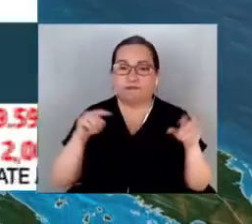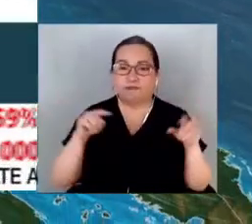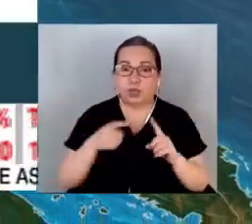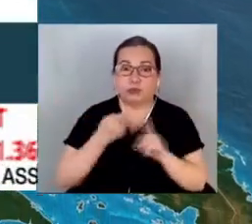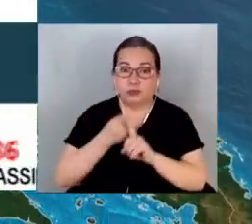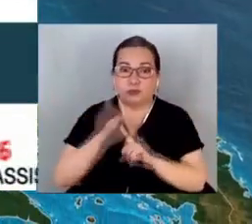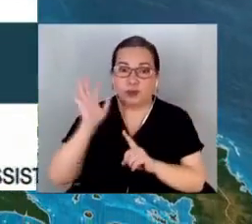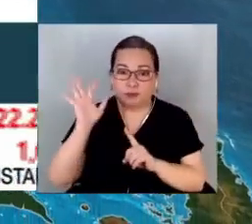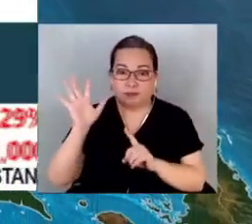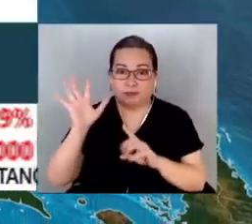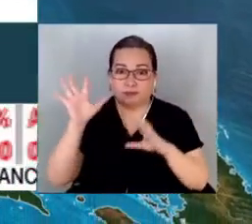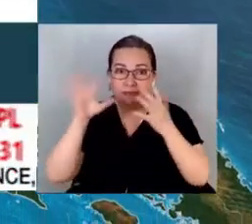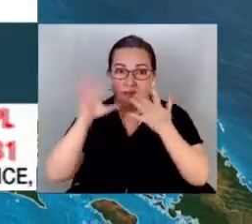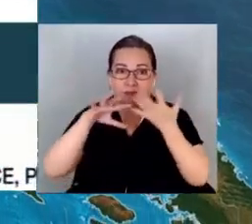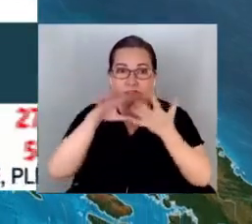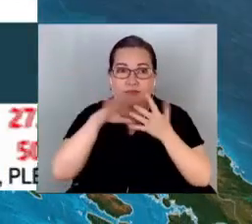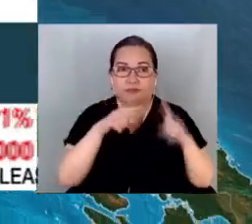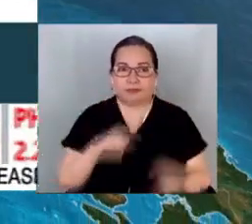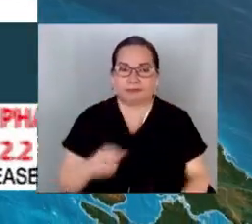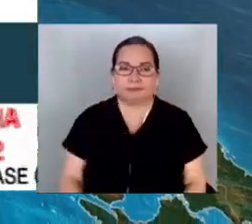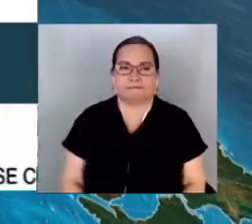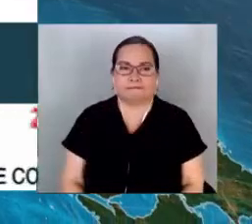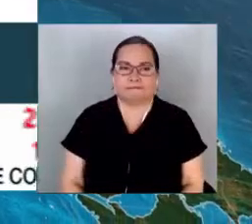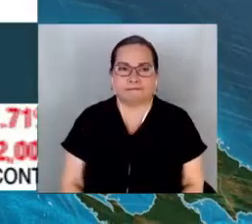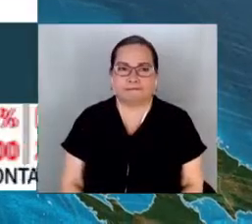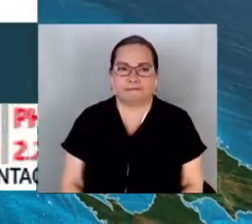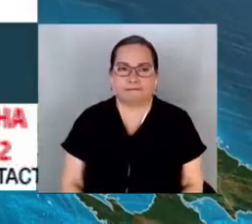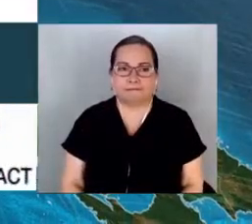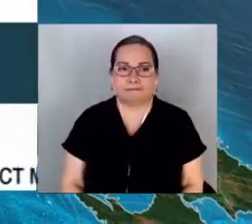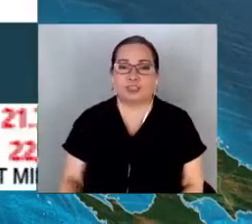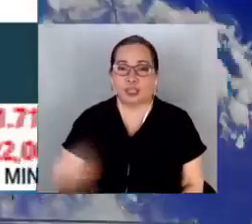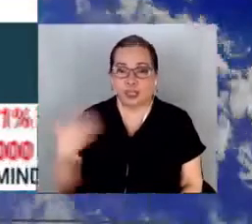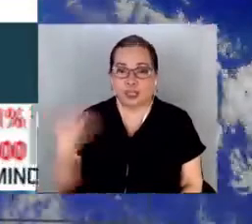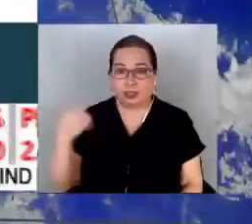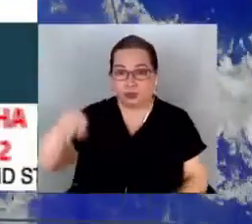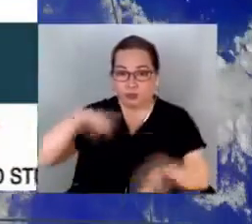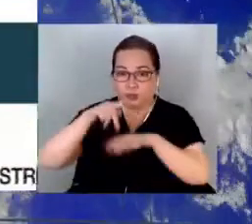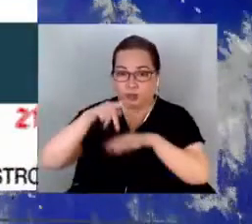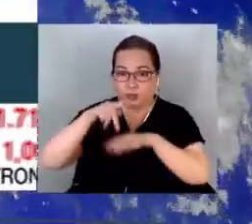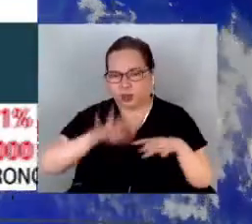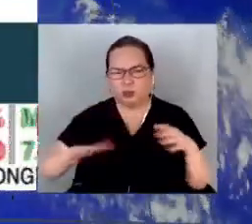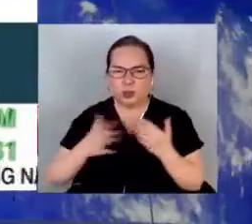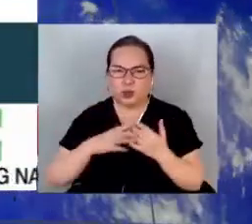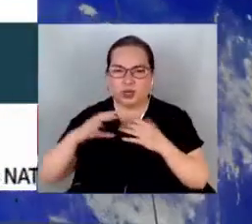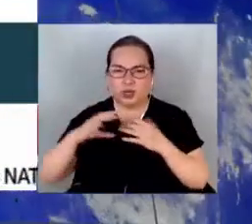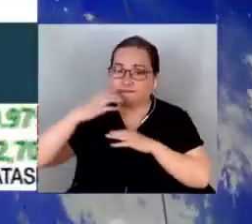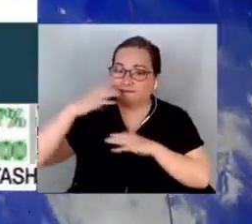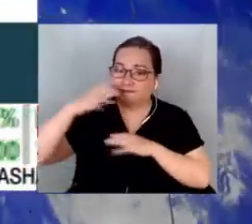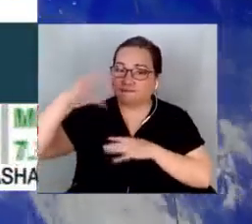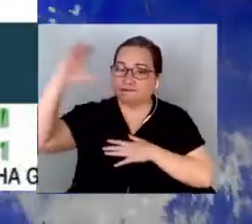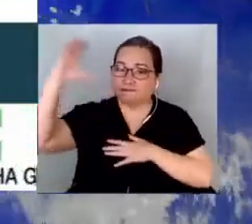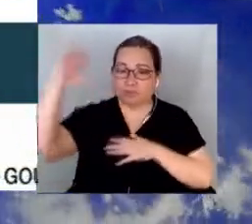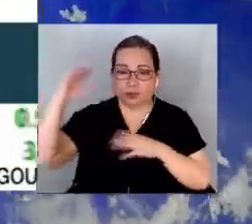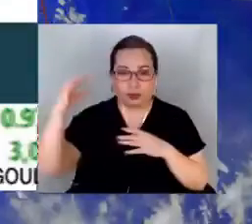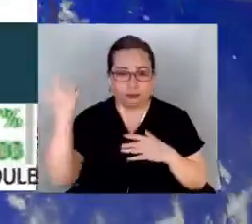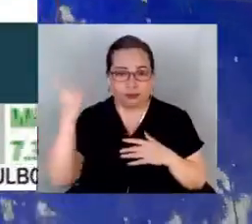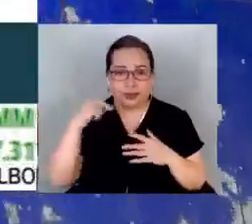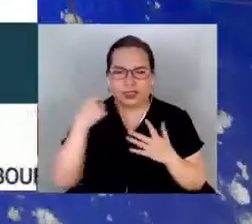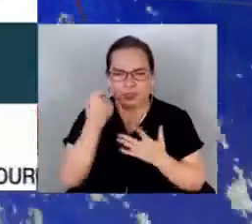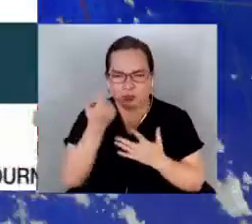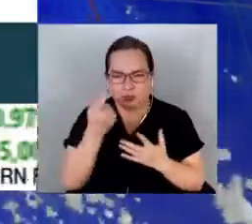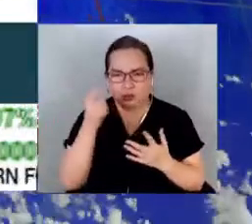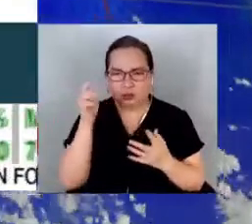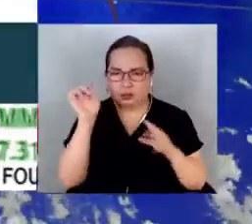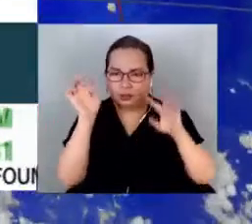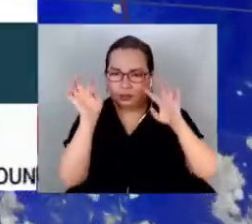tail end of the frontal system. The rest of the country will generally have fair weather condition aside from isolated rain showers,